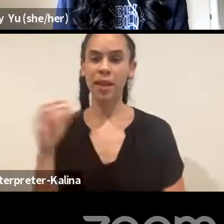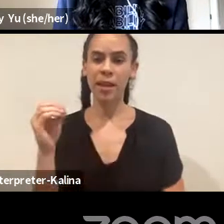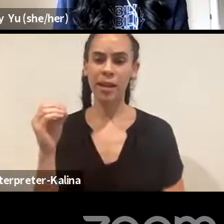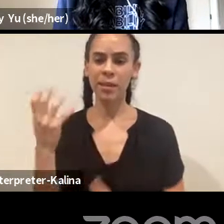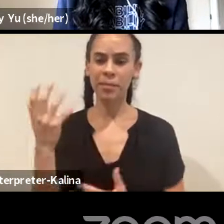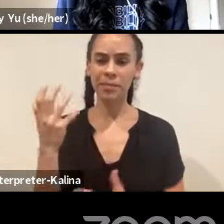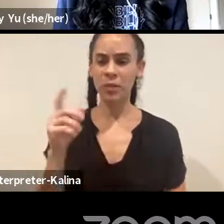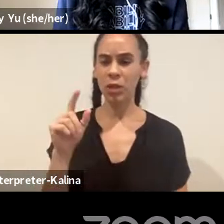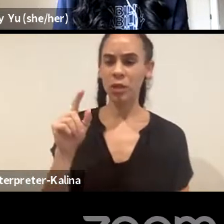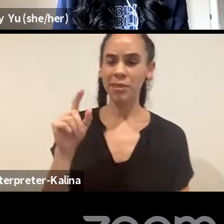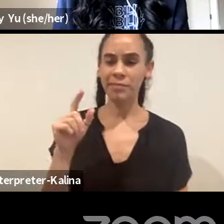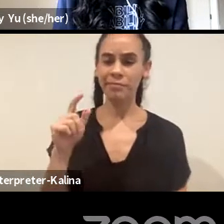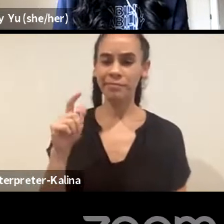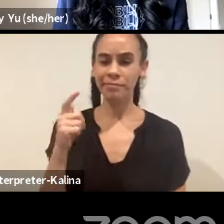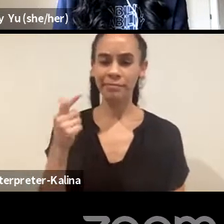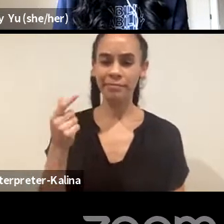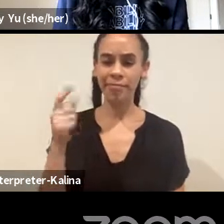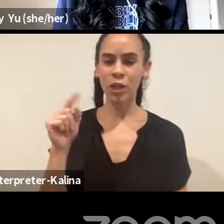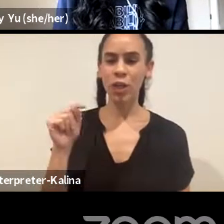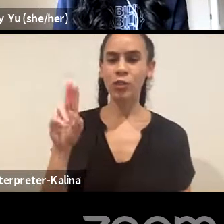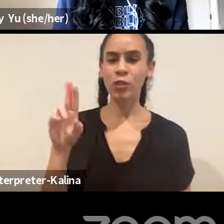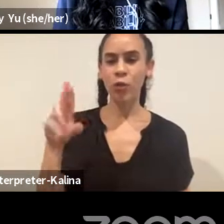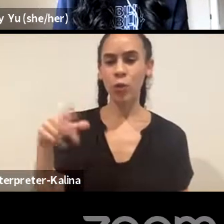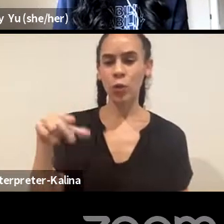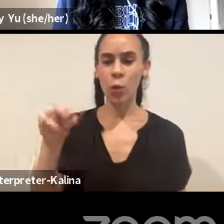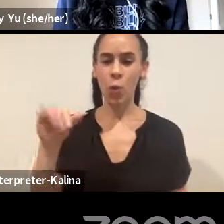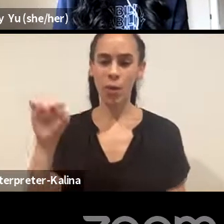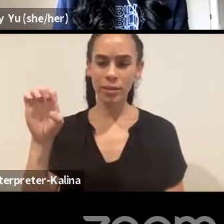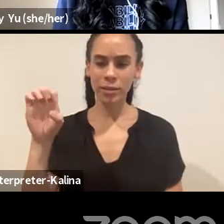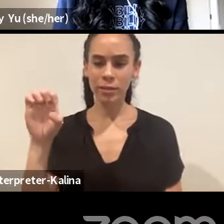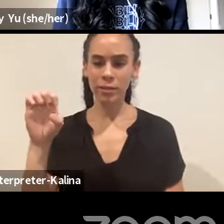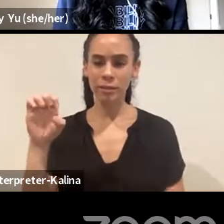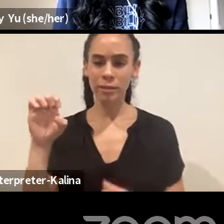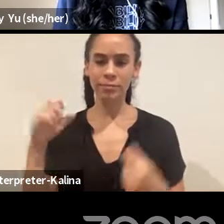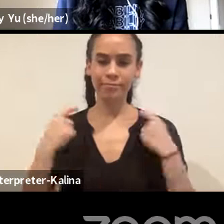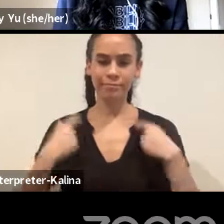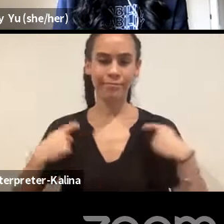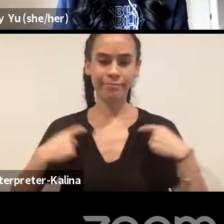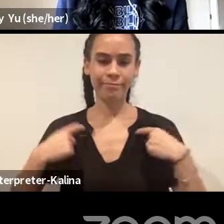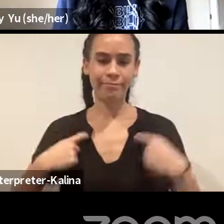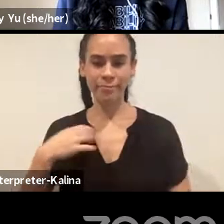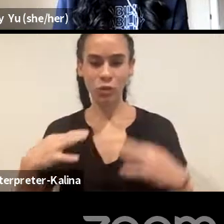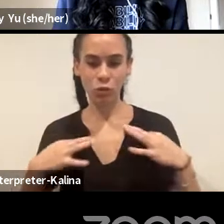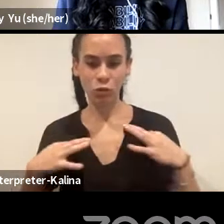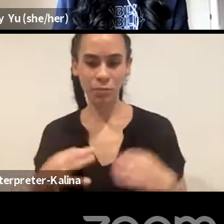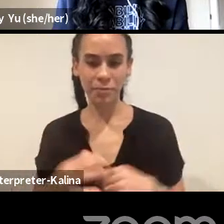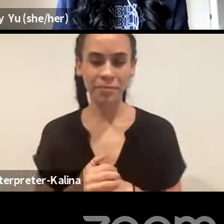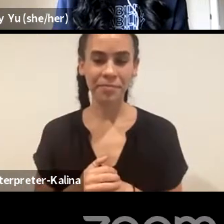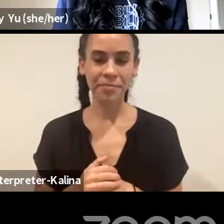turquoise-ish shirt on, sleeveless shirt on.